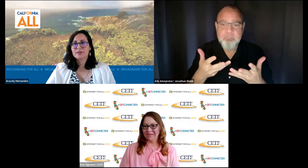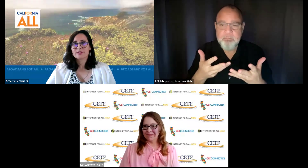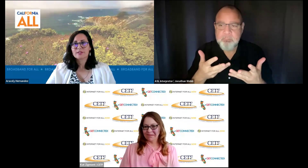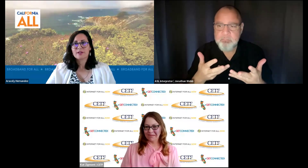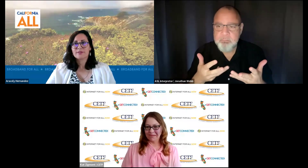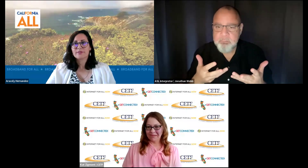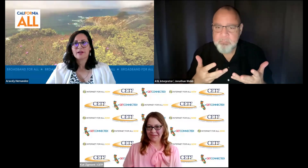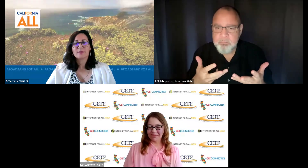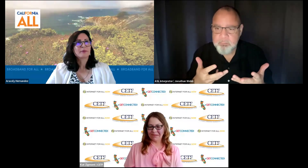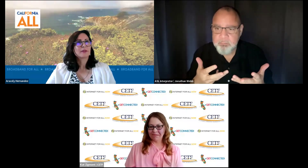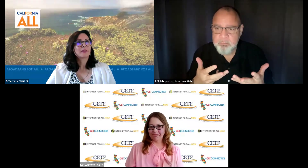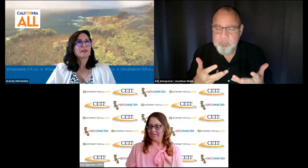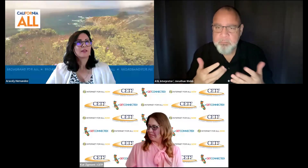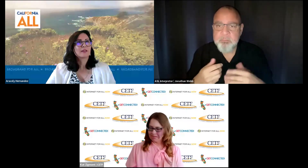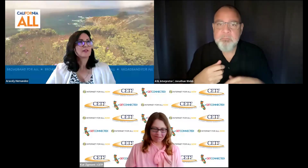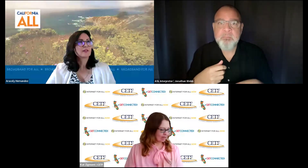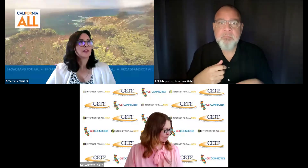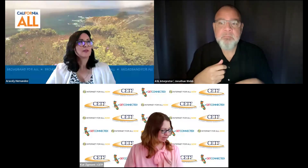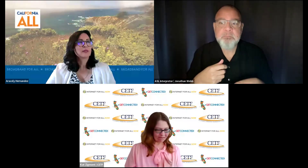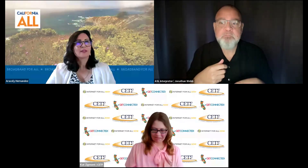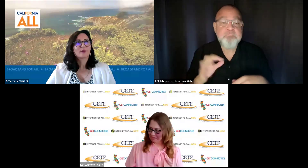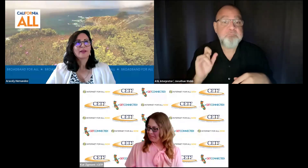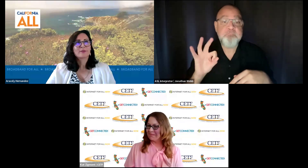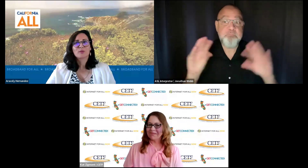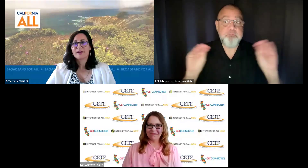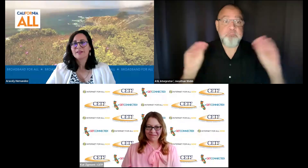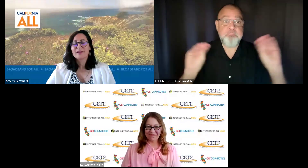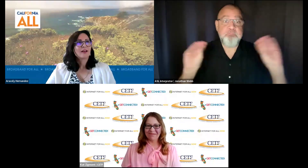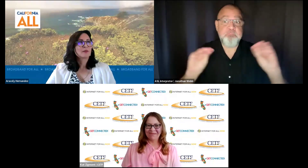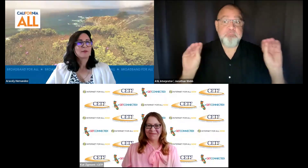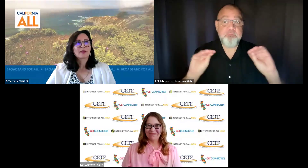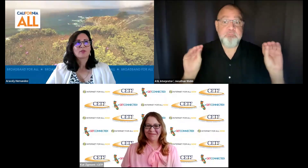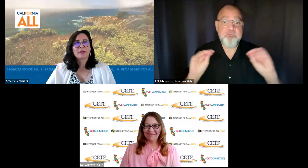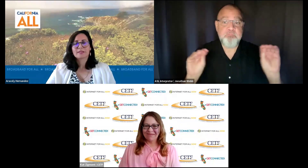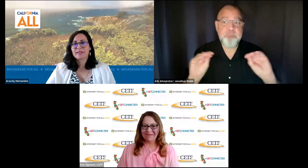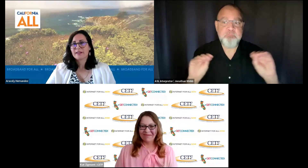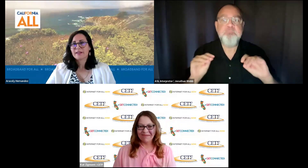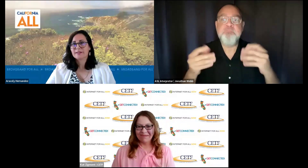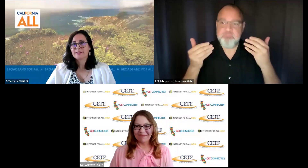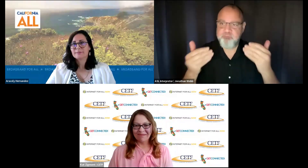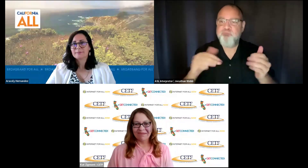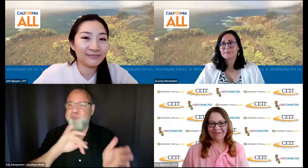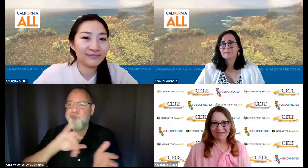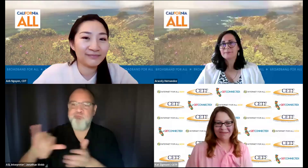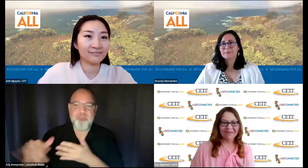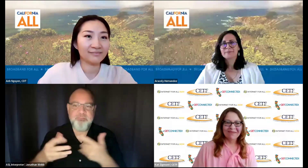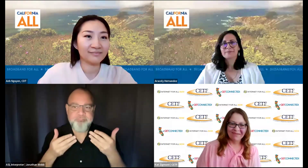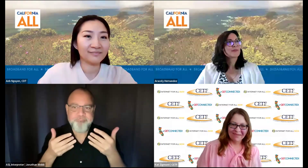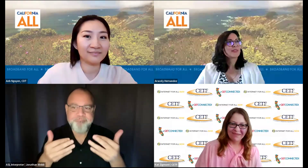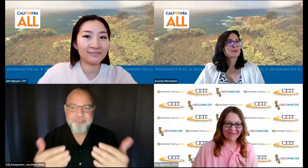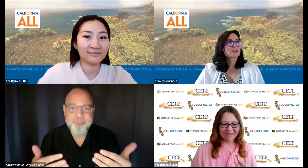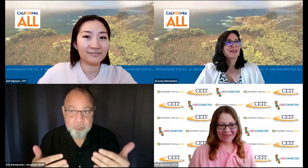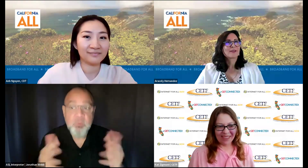unmuting yourself. But yeah, if not, we can go ahead and move on. I'll go ahead and pass the mic over back to